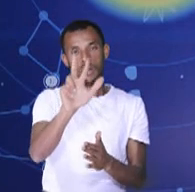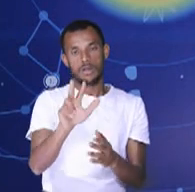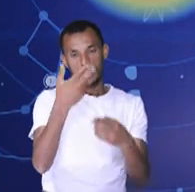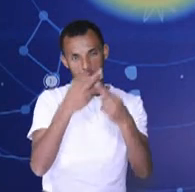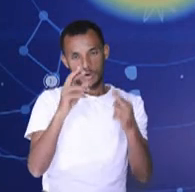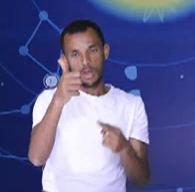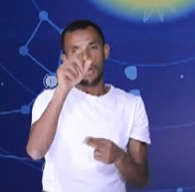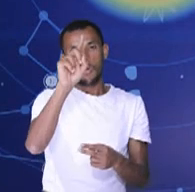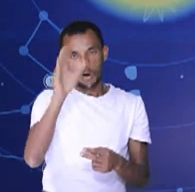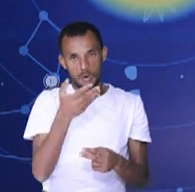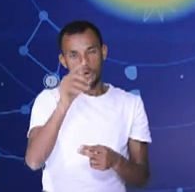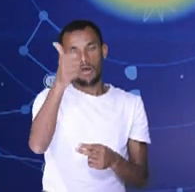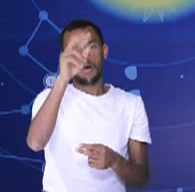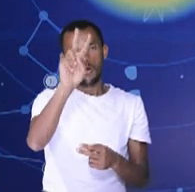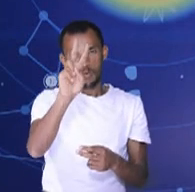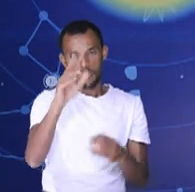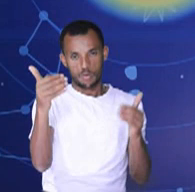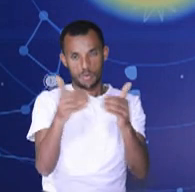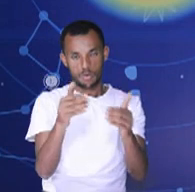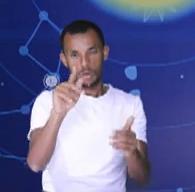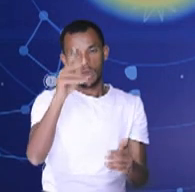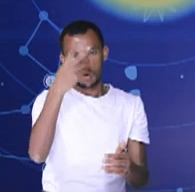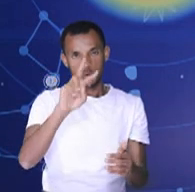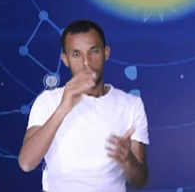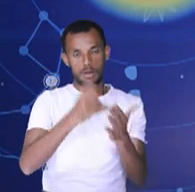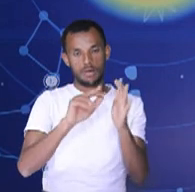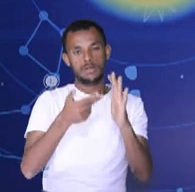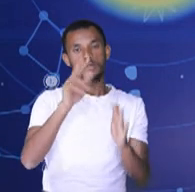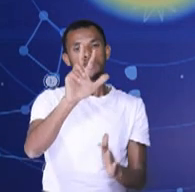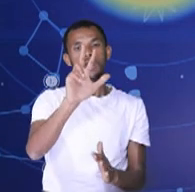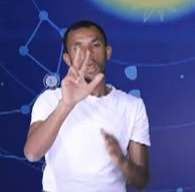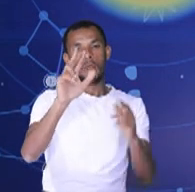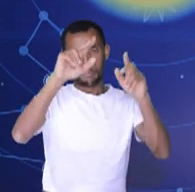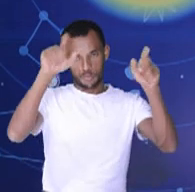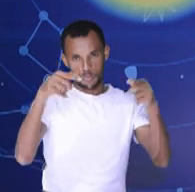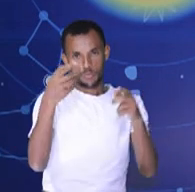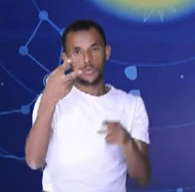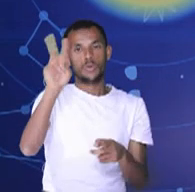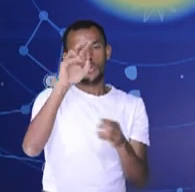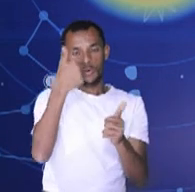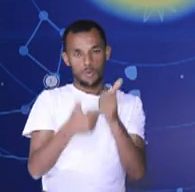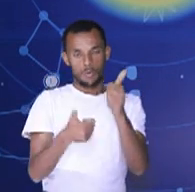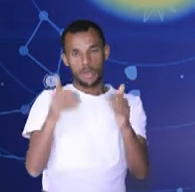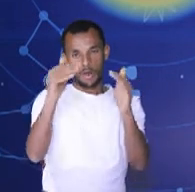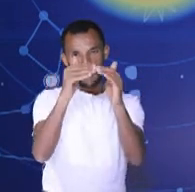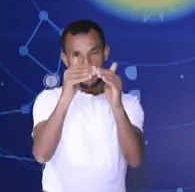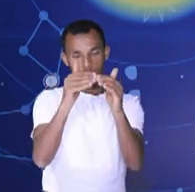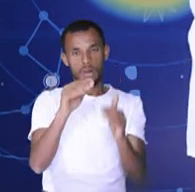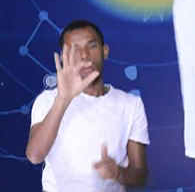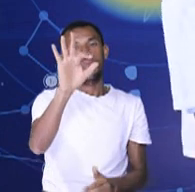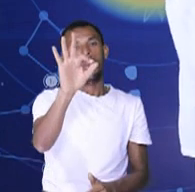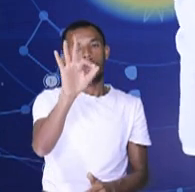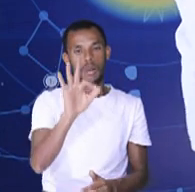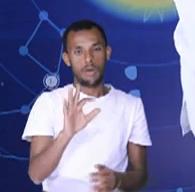of A1 over A2 equals to k square, that is 3, the whole square, which will be equal to